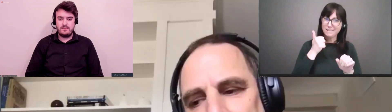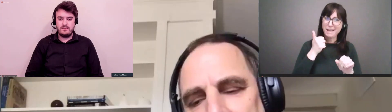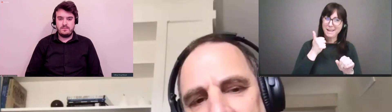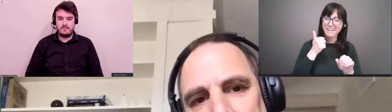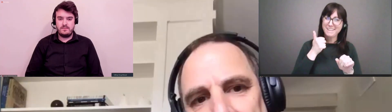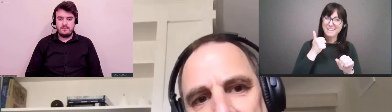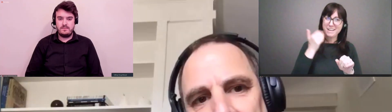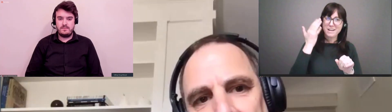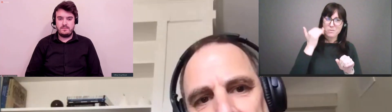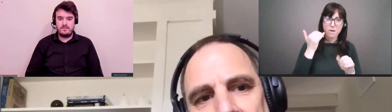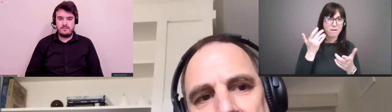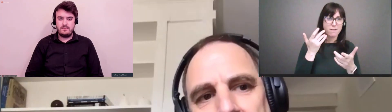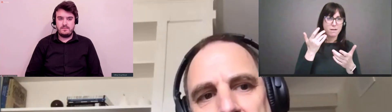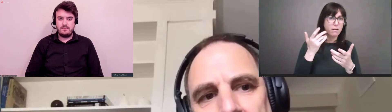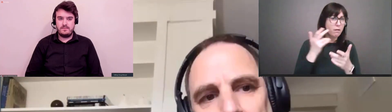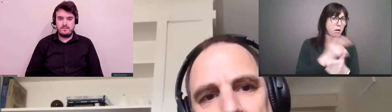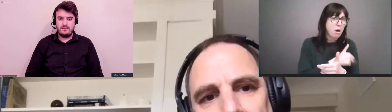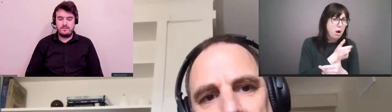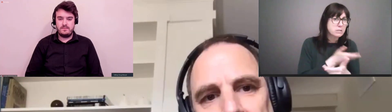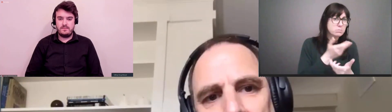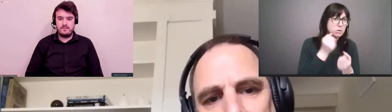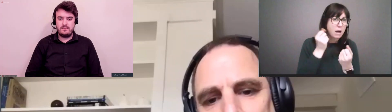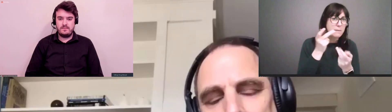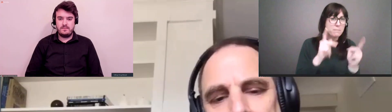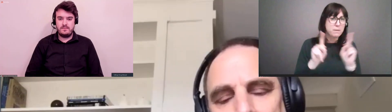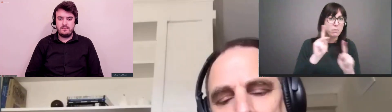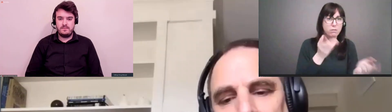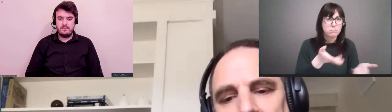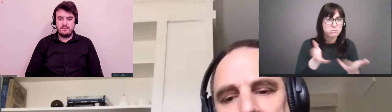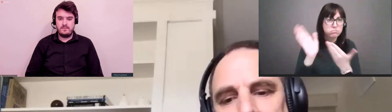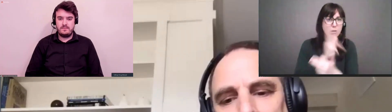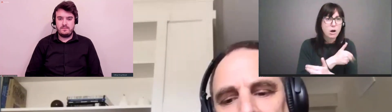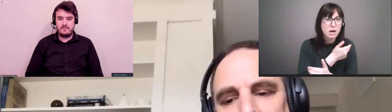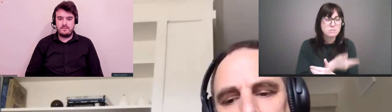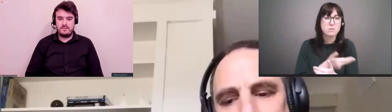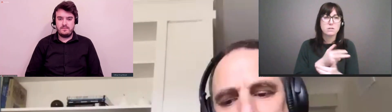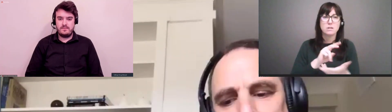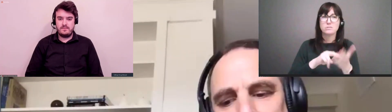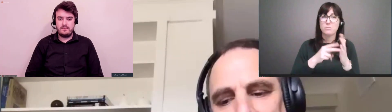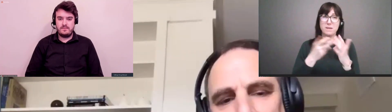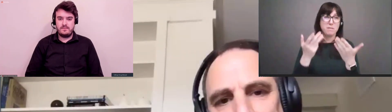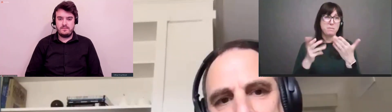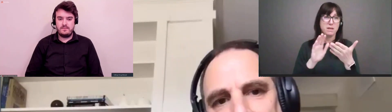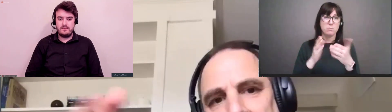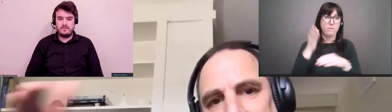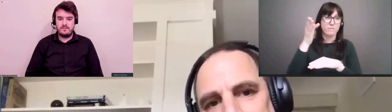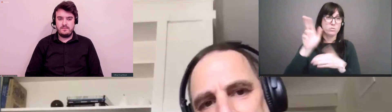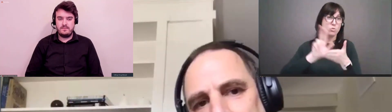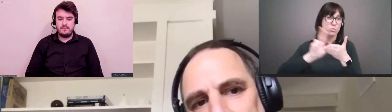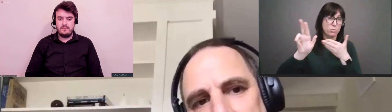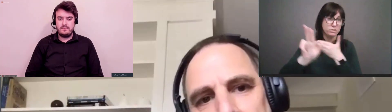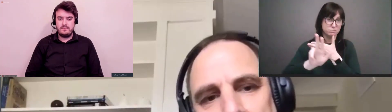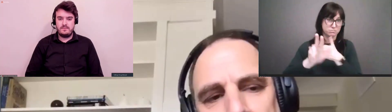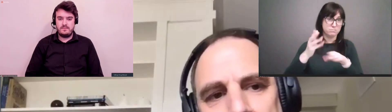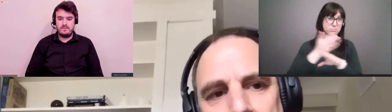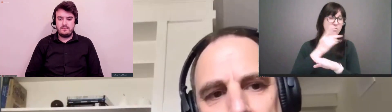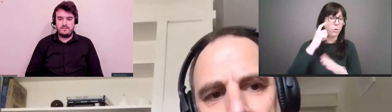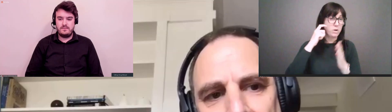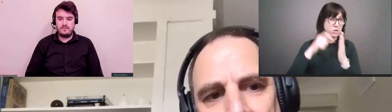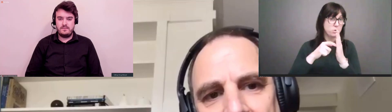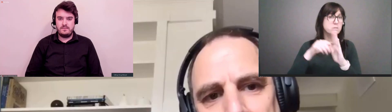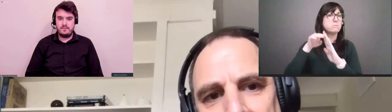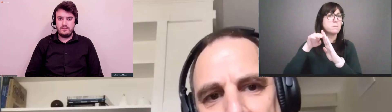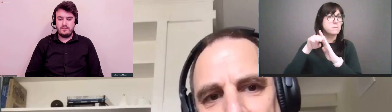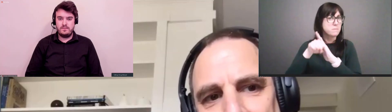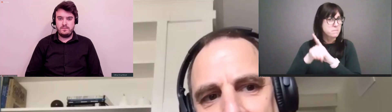of hospitalizations as well. So it's not only 3 weeks till we see a reduction in new cases, and then a week later for